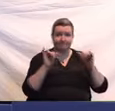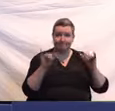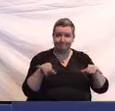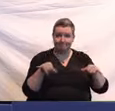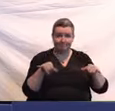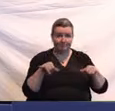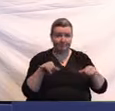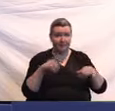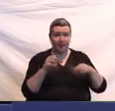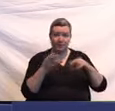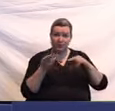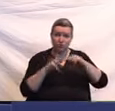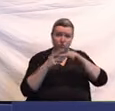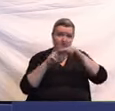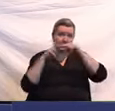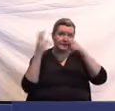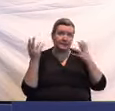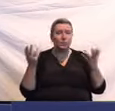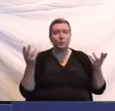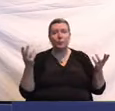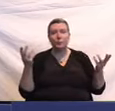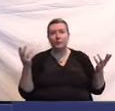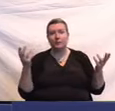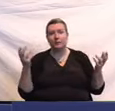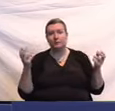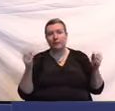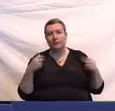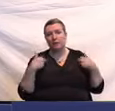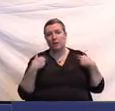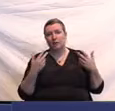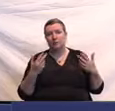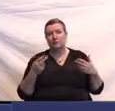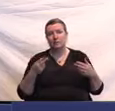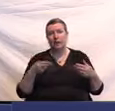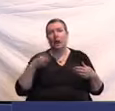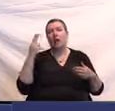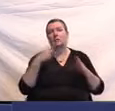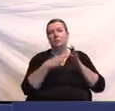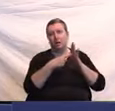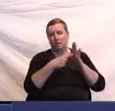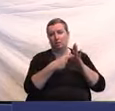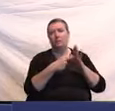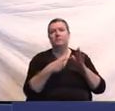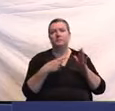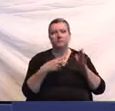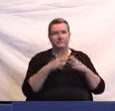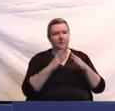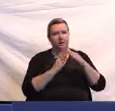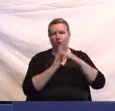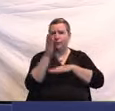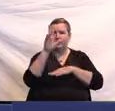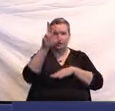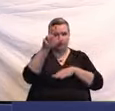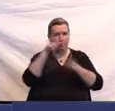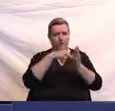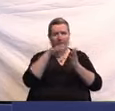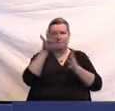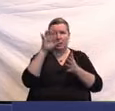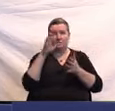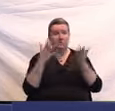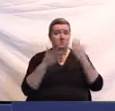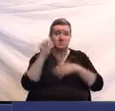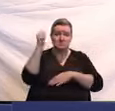increase, there could be what we call the high model, which would go even higher, 10,000 cases a